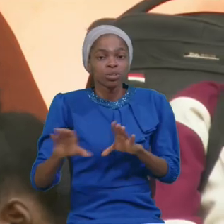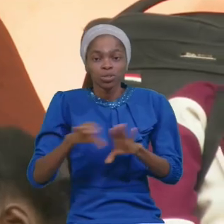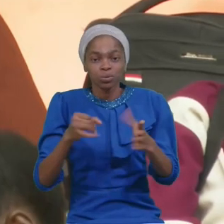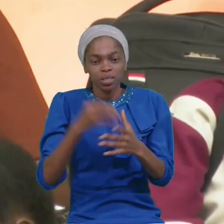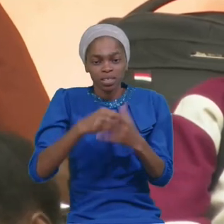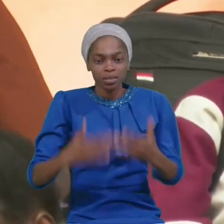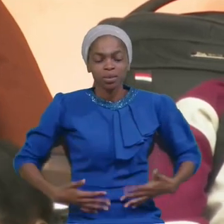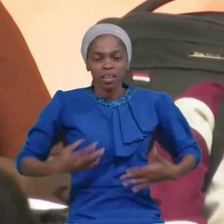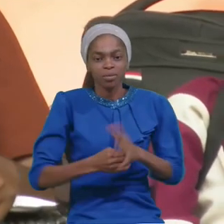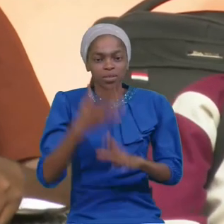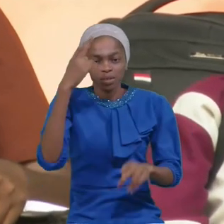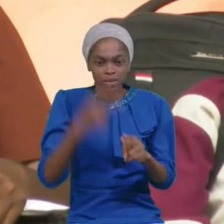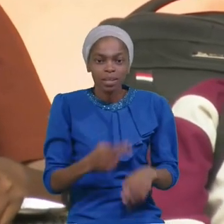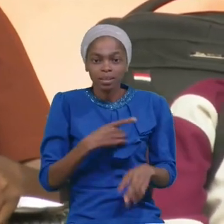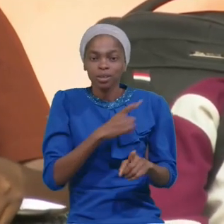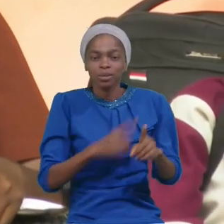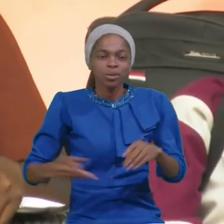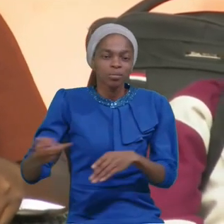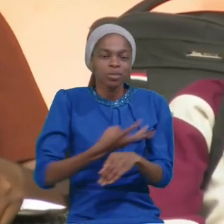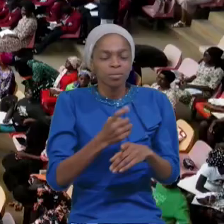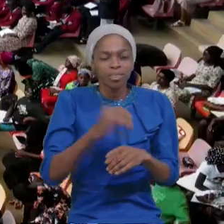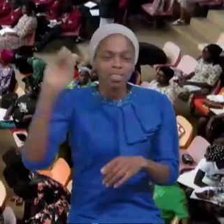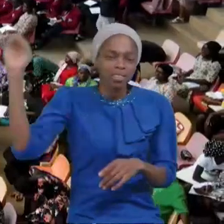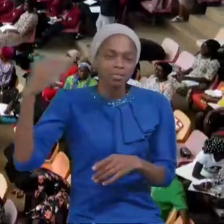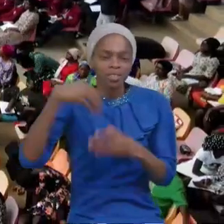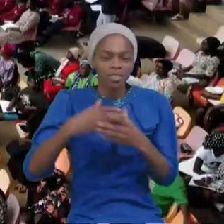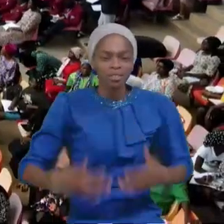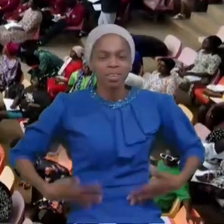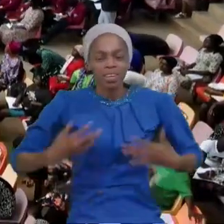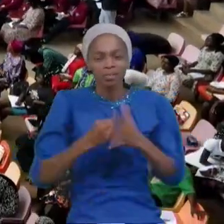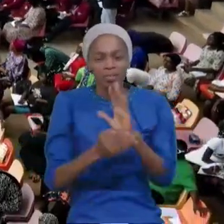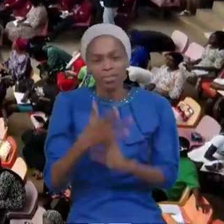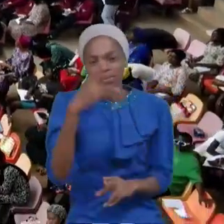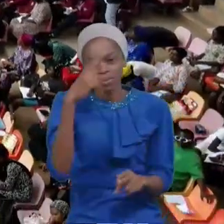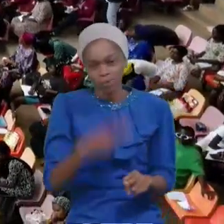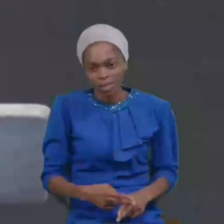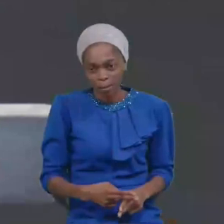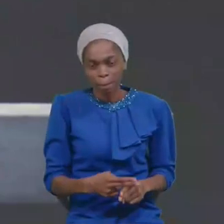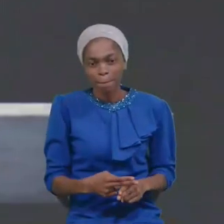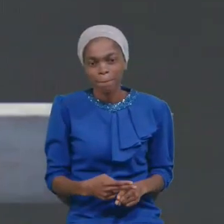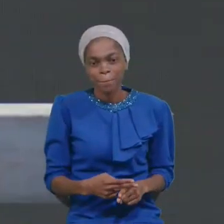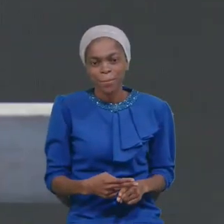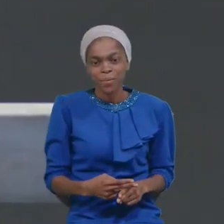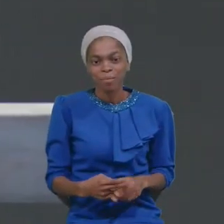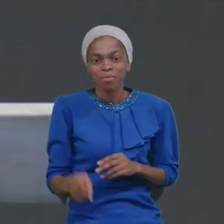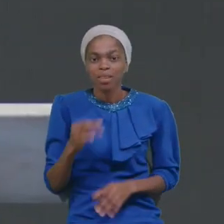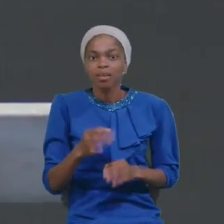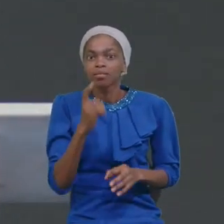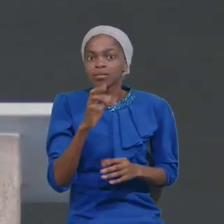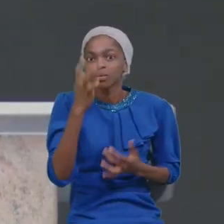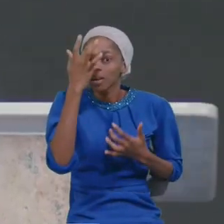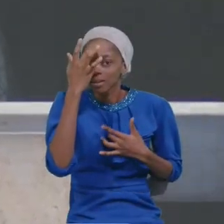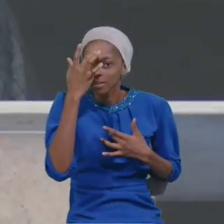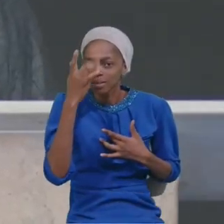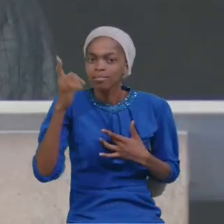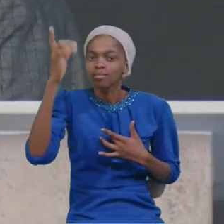name. If you're sick, it will heal you. If you're tired, it will strengthen you. If